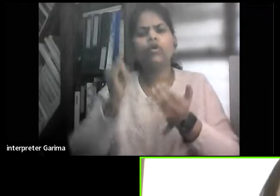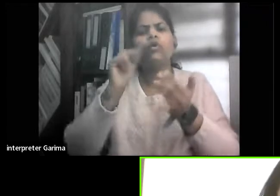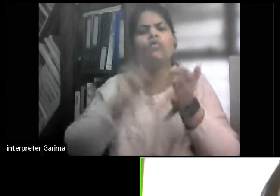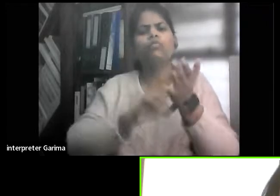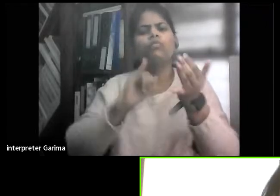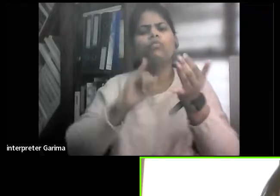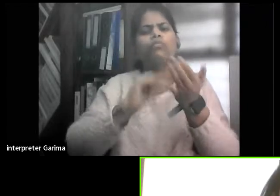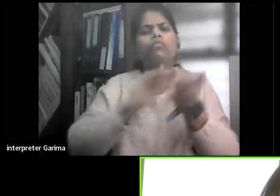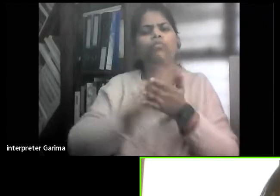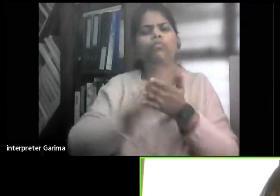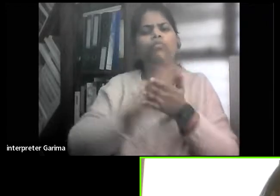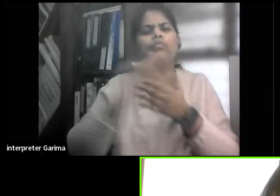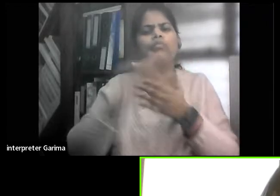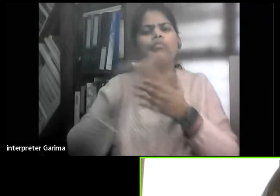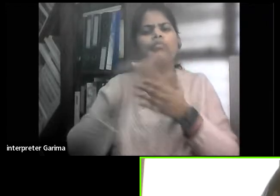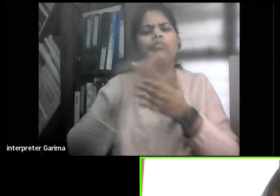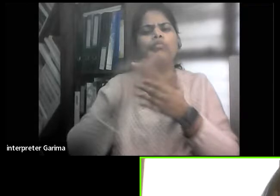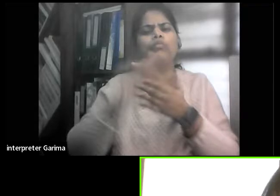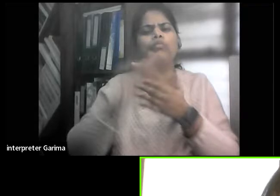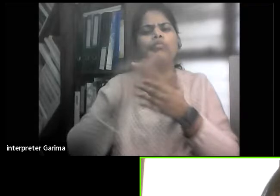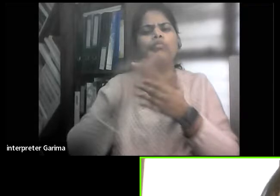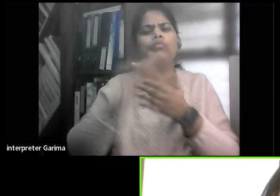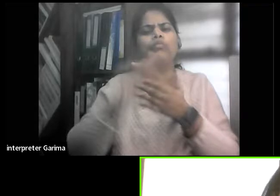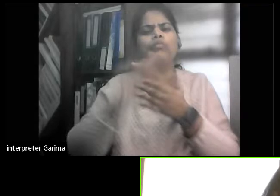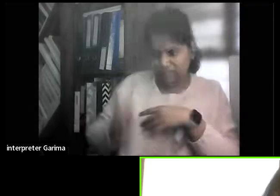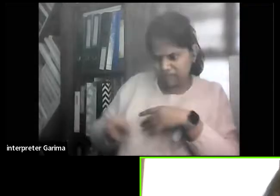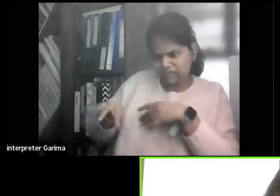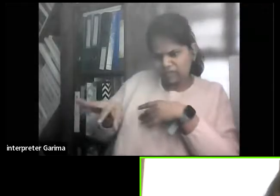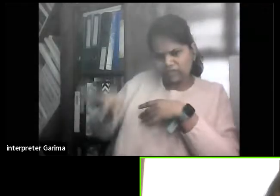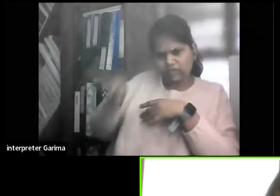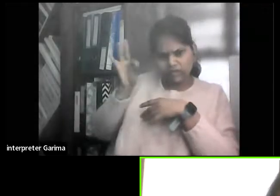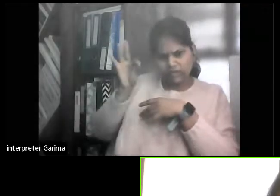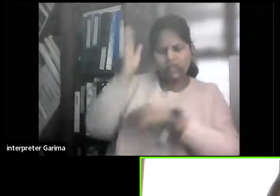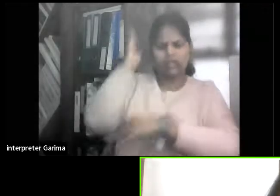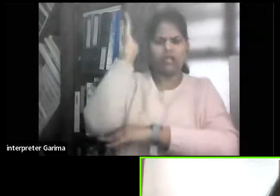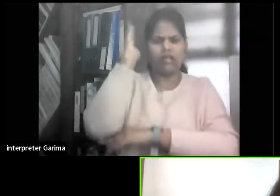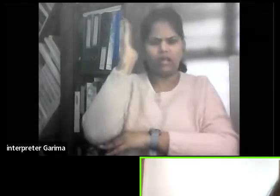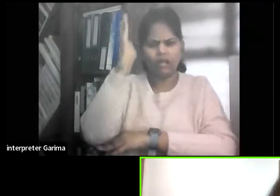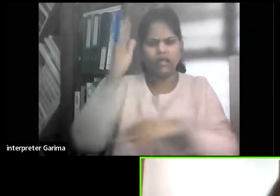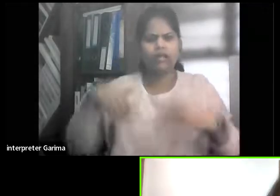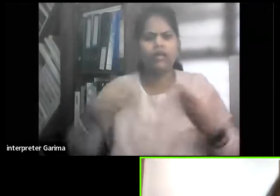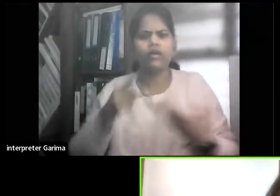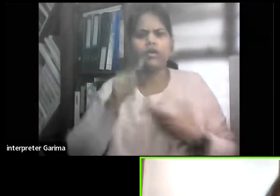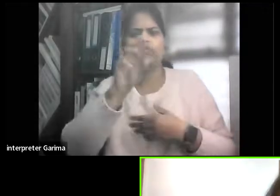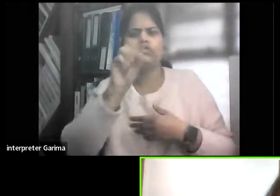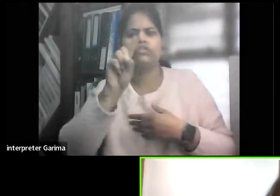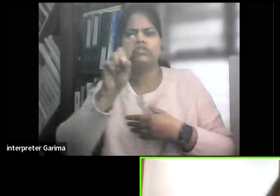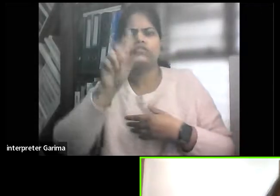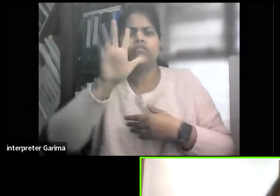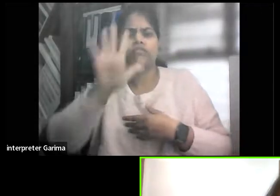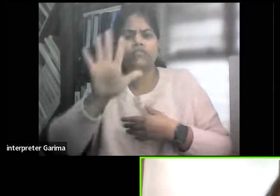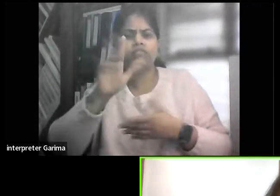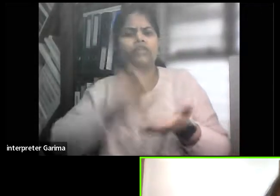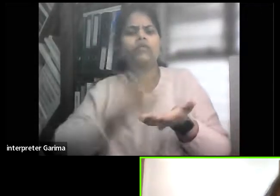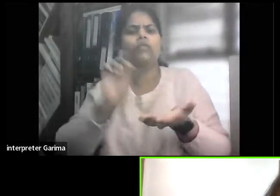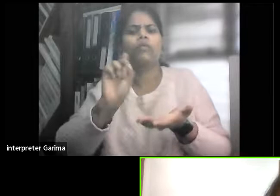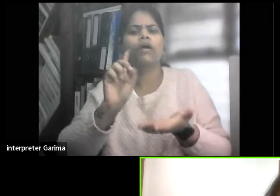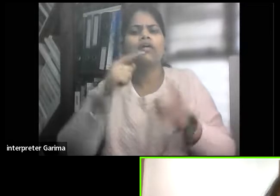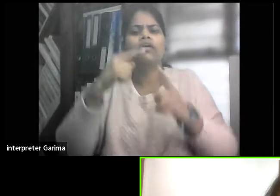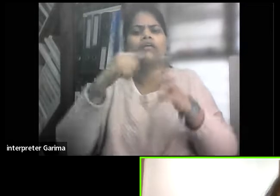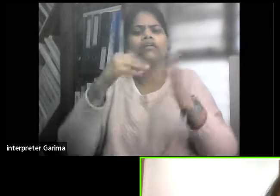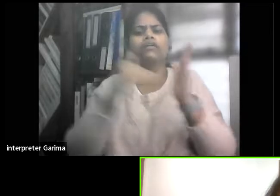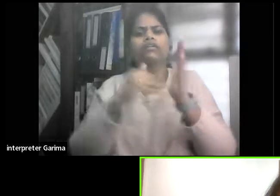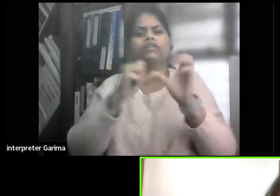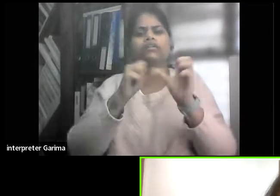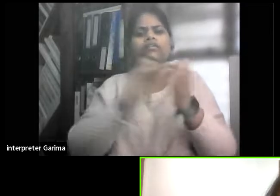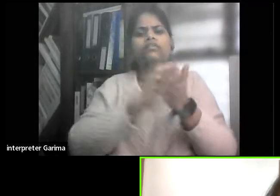Subjectivity, which was a lecture that she delivered in 2015 at Zakir Hussain College. The two differ starkly in their approach, as